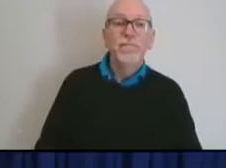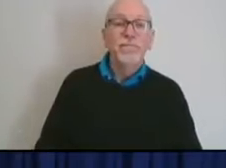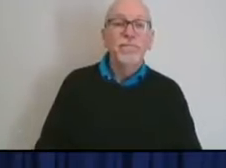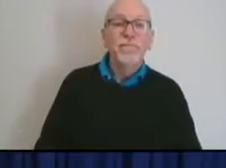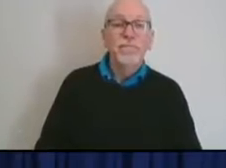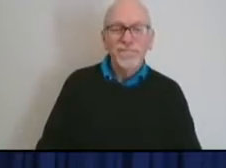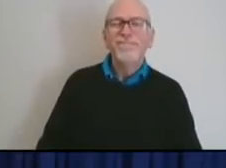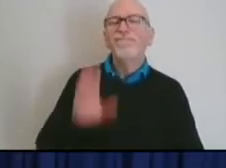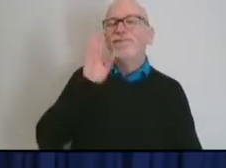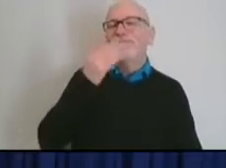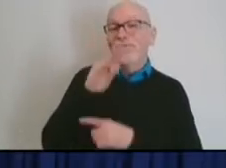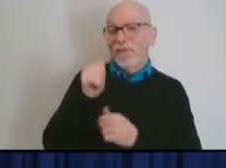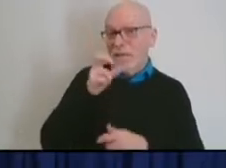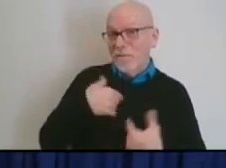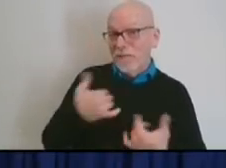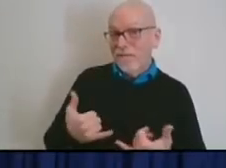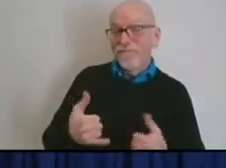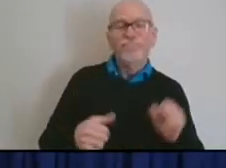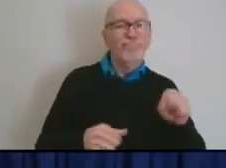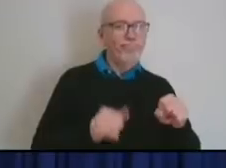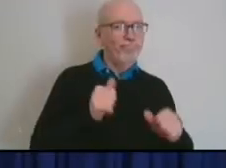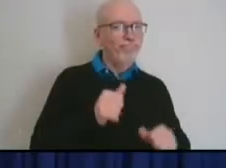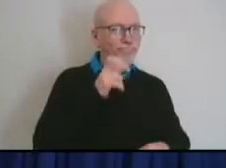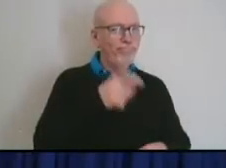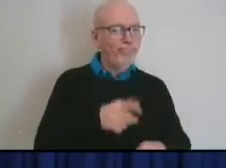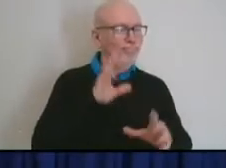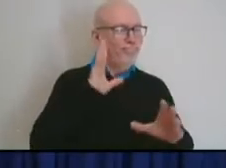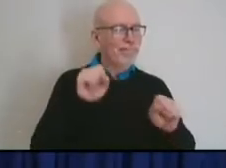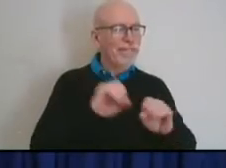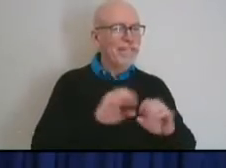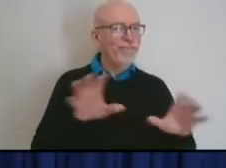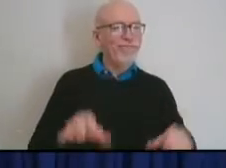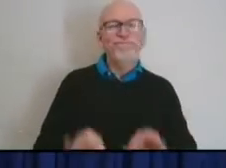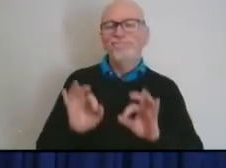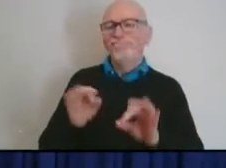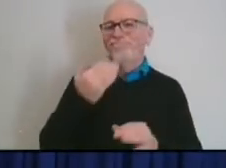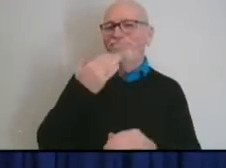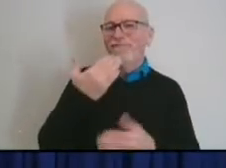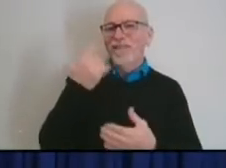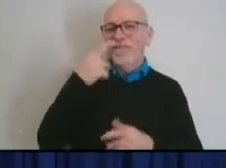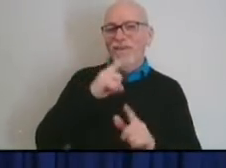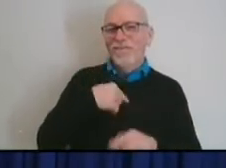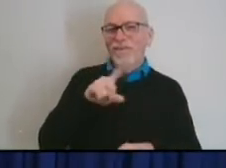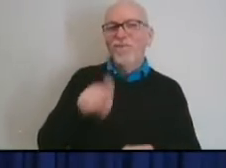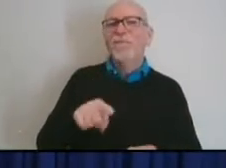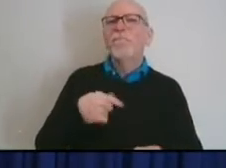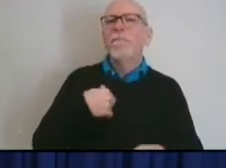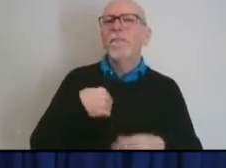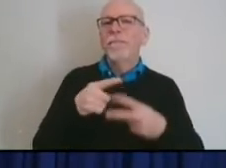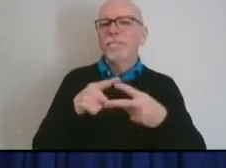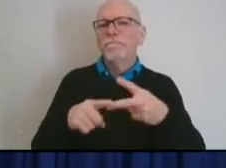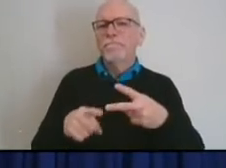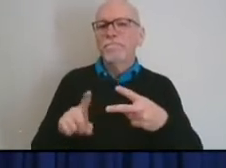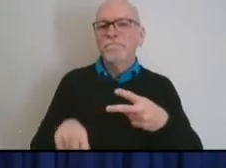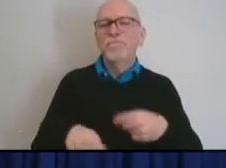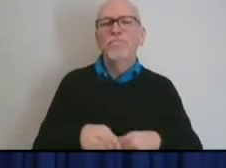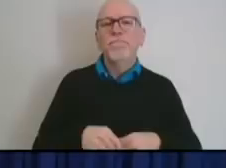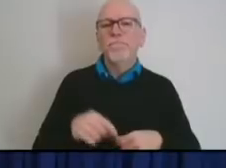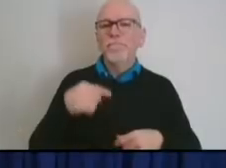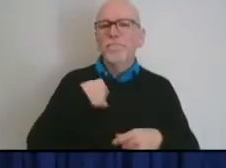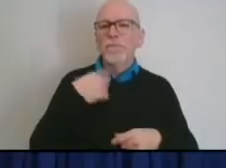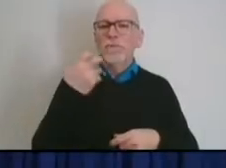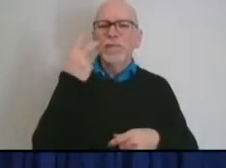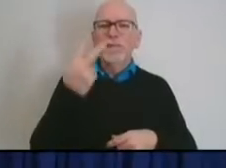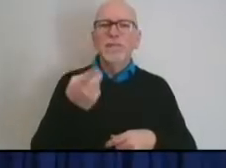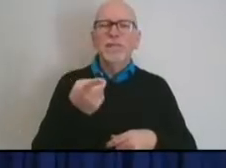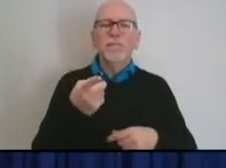Good afternoon. Can you hear me? We can. Loud and clear. Good. Thanks for taking my questions. I actually have two. Okay. I wanted to see,